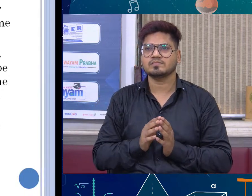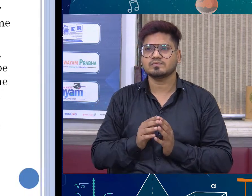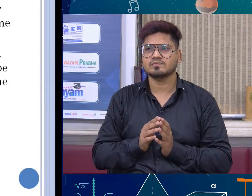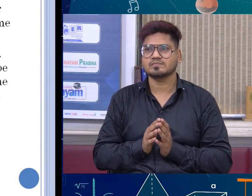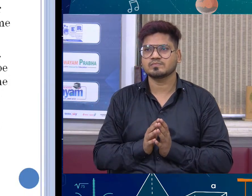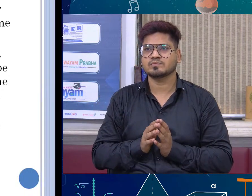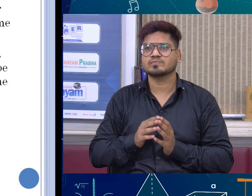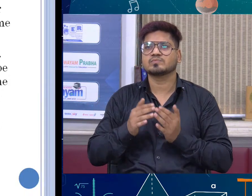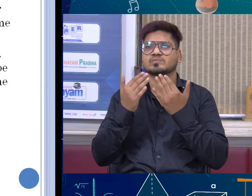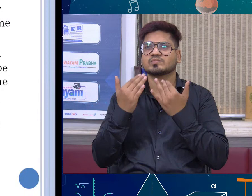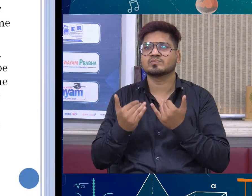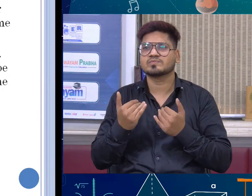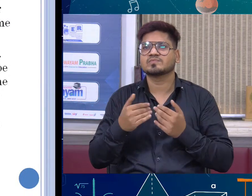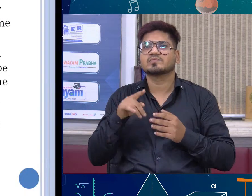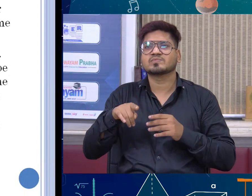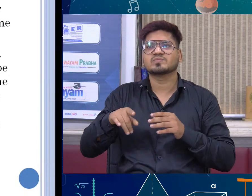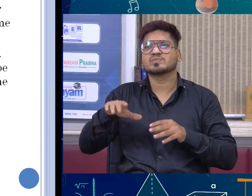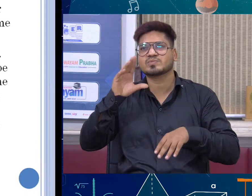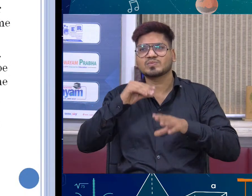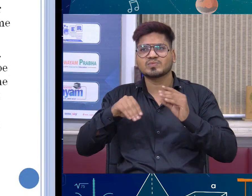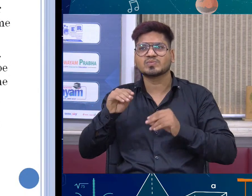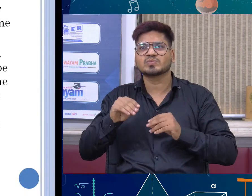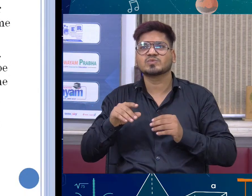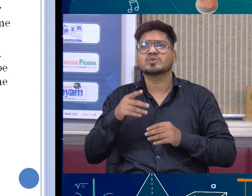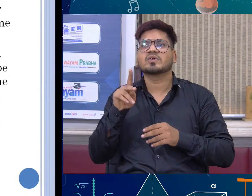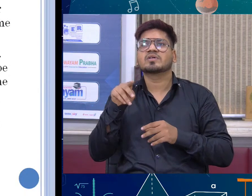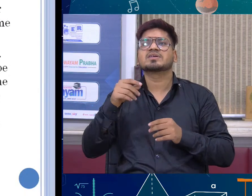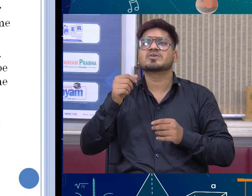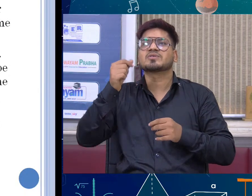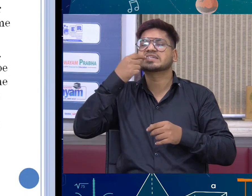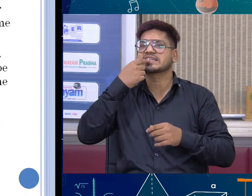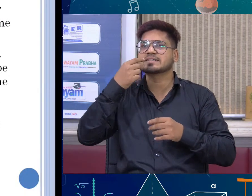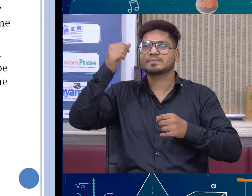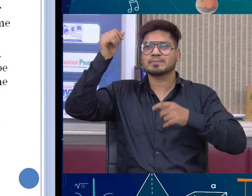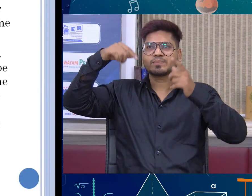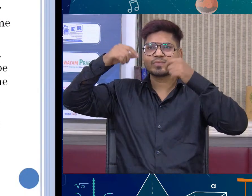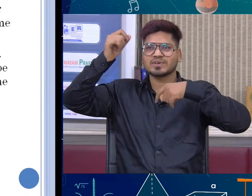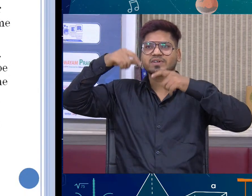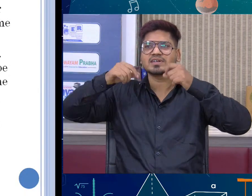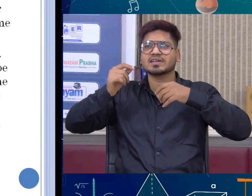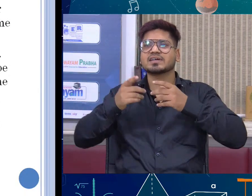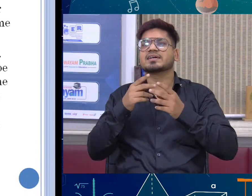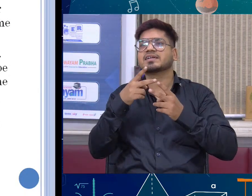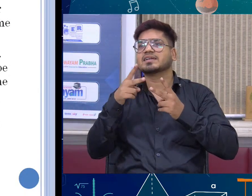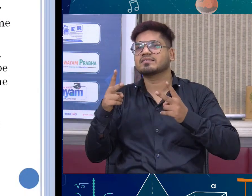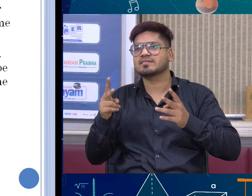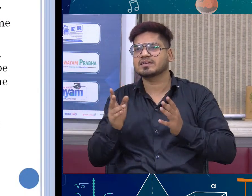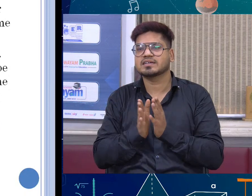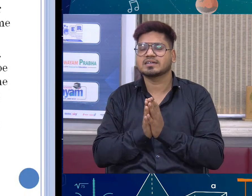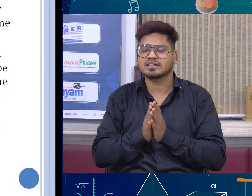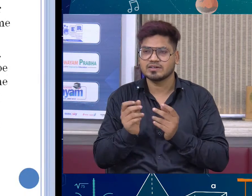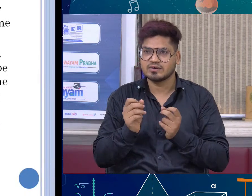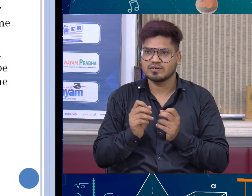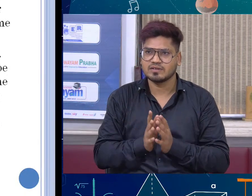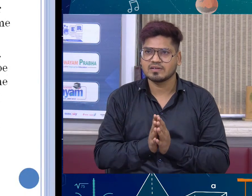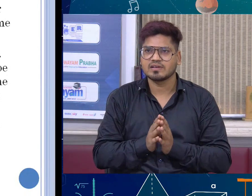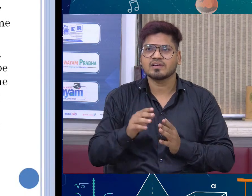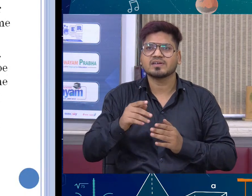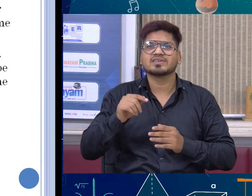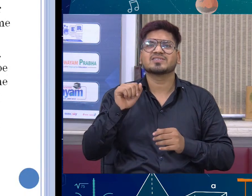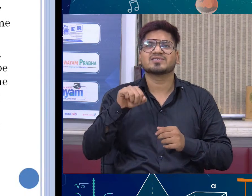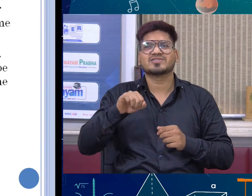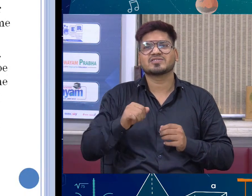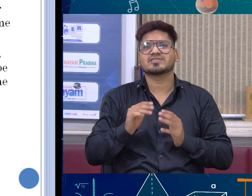That now we are really going to get some water. The woman who was preparing supper, prepared. Yes,